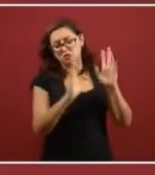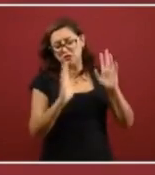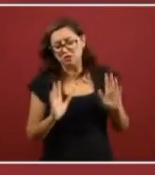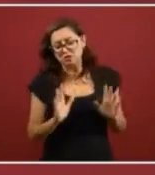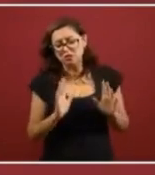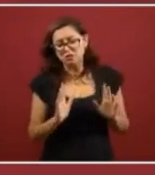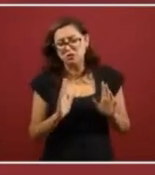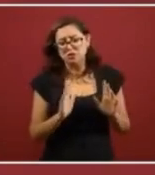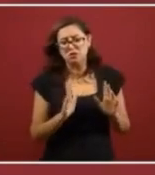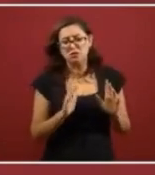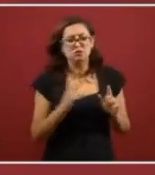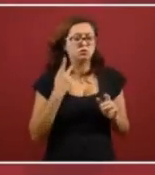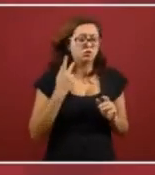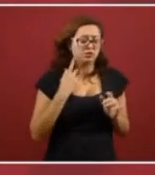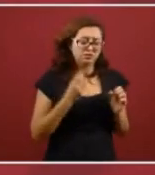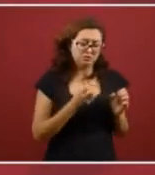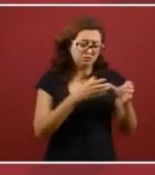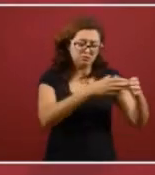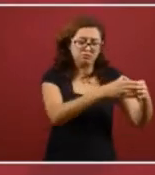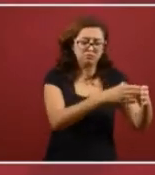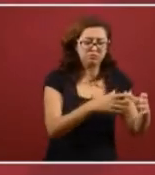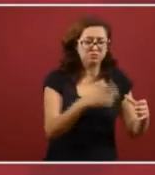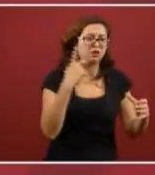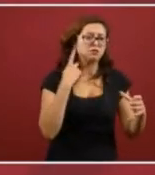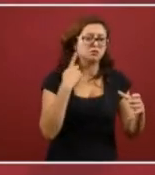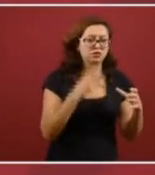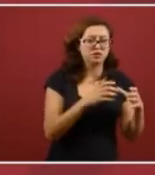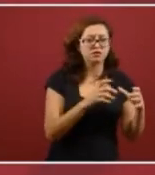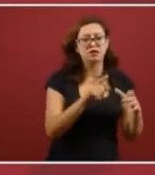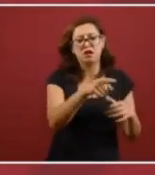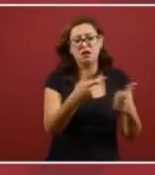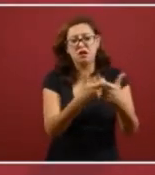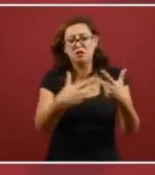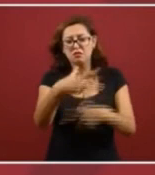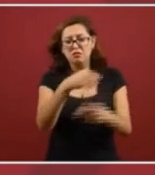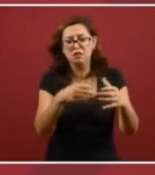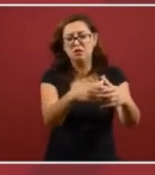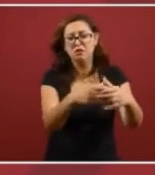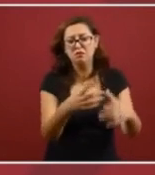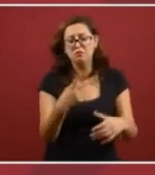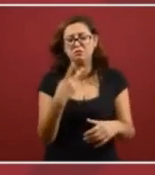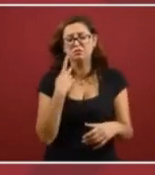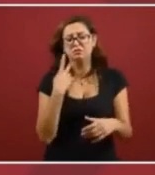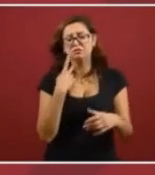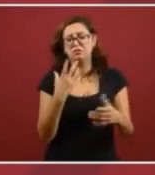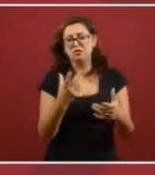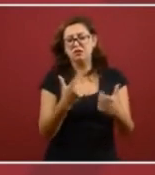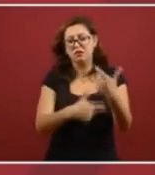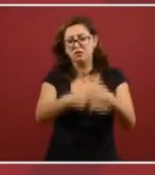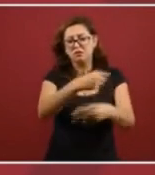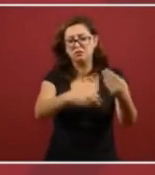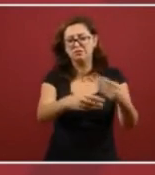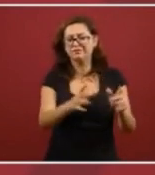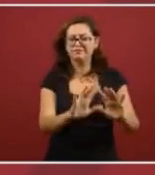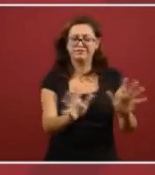is, has to do with politicians, economy has to do with economists. But actually,